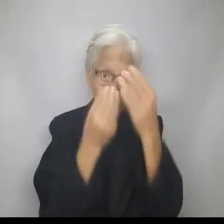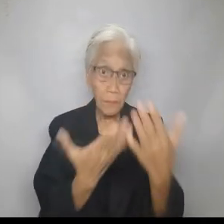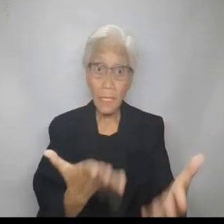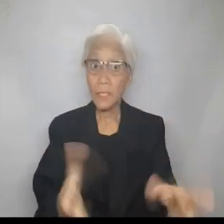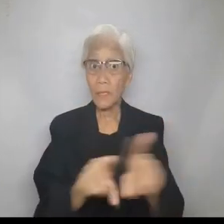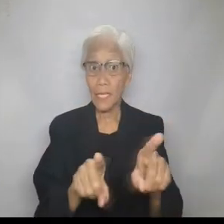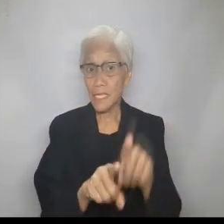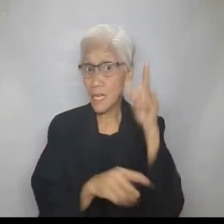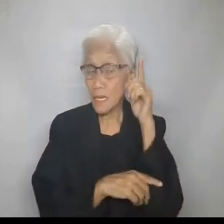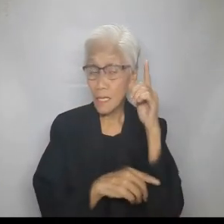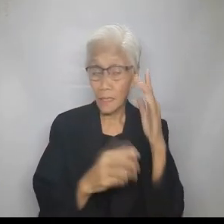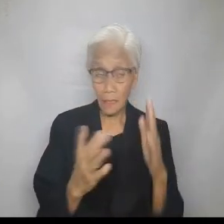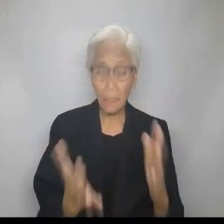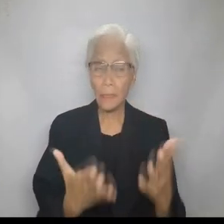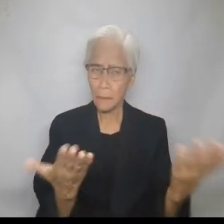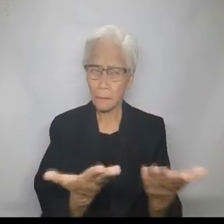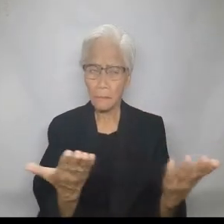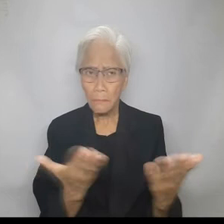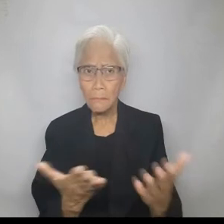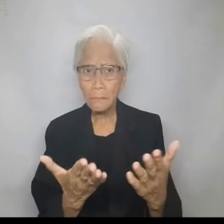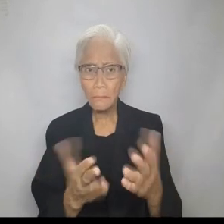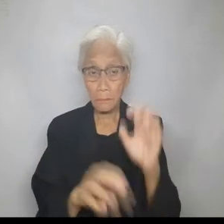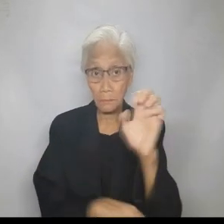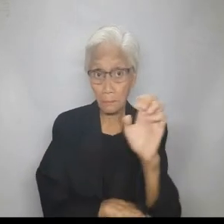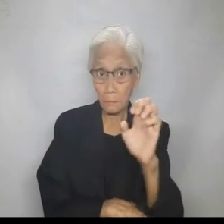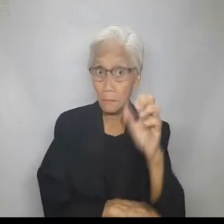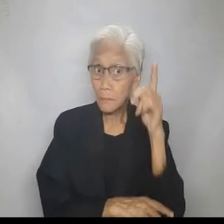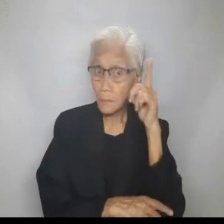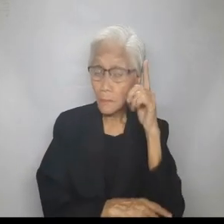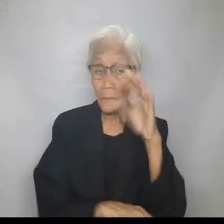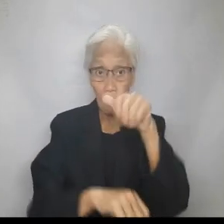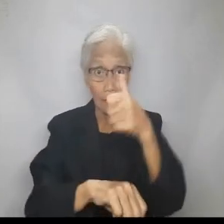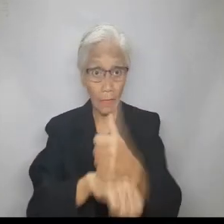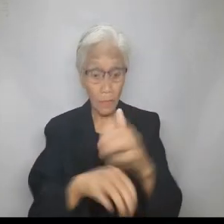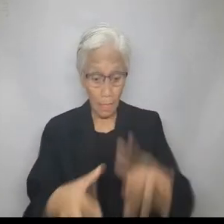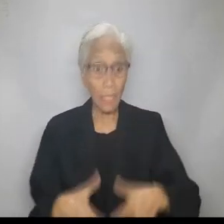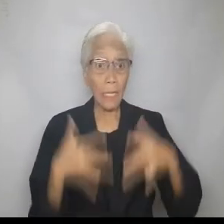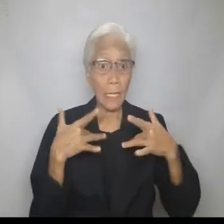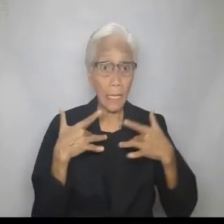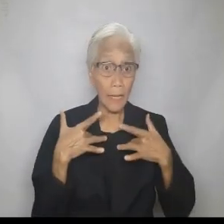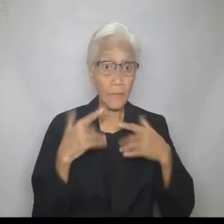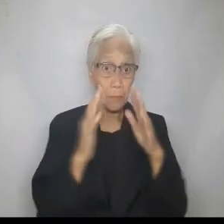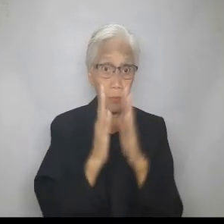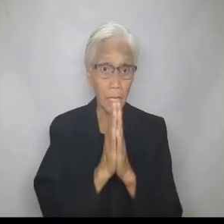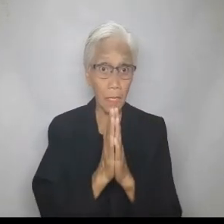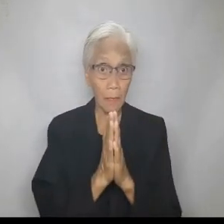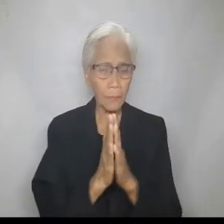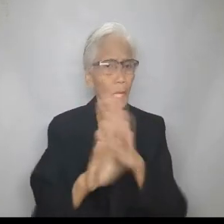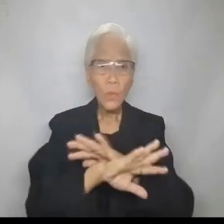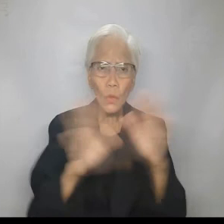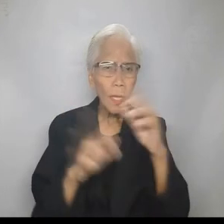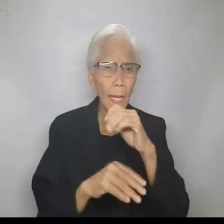gather information as a listener. Of course, this rule of empathic listening is foundational in our life